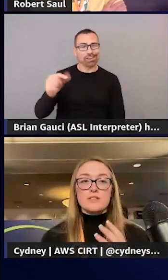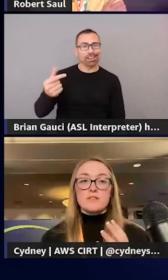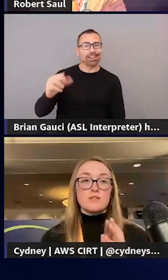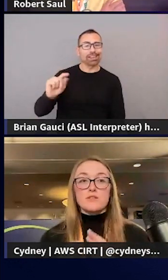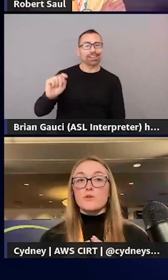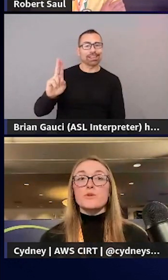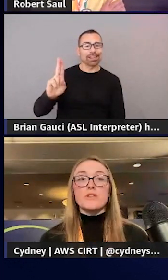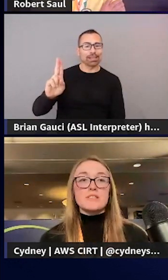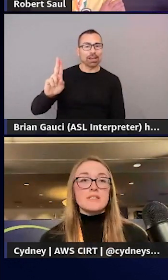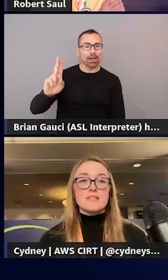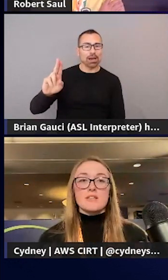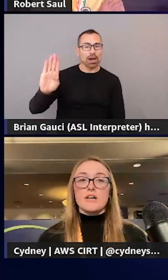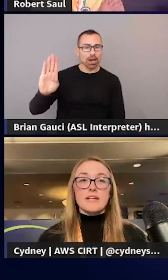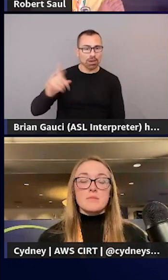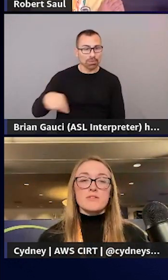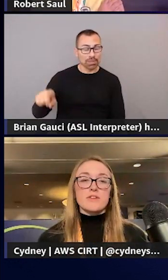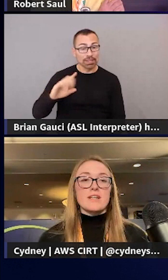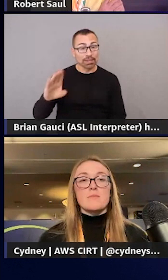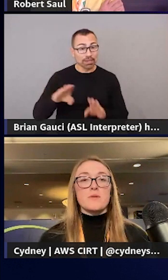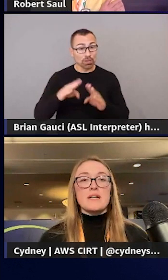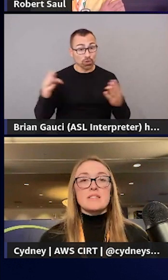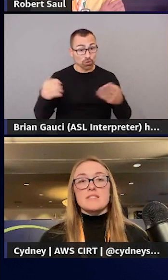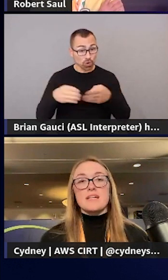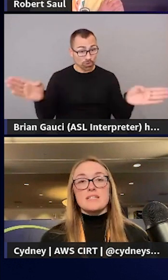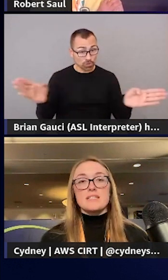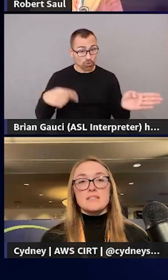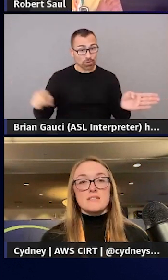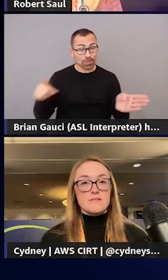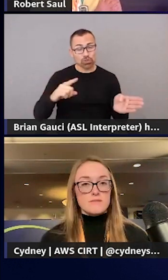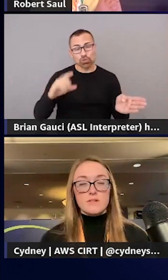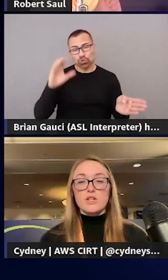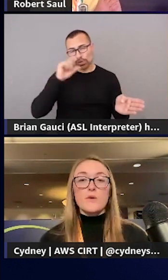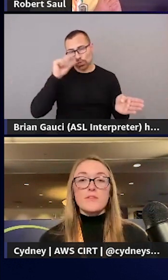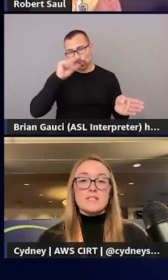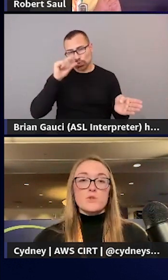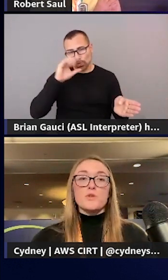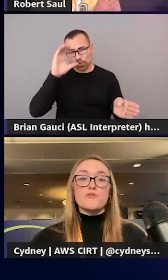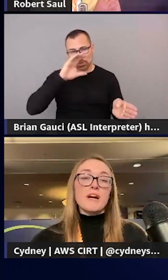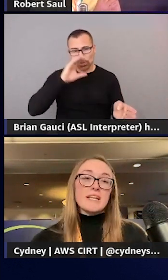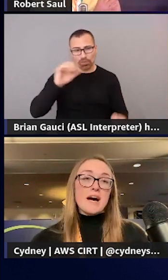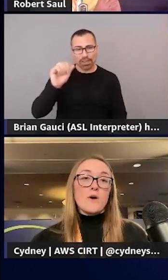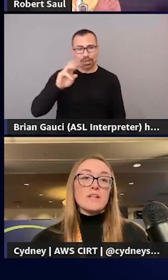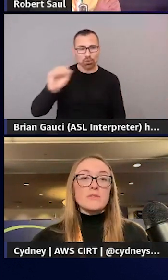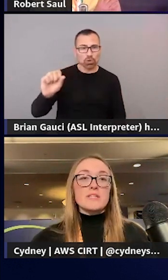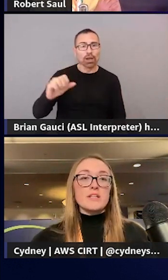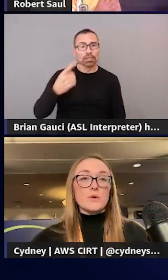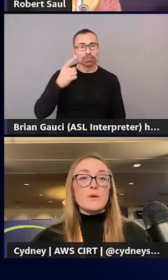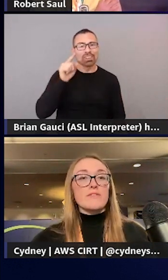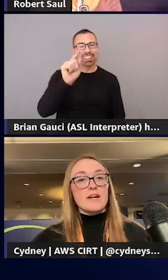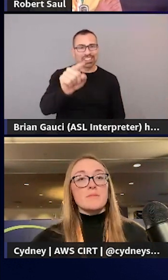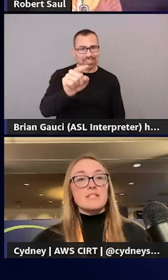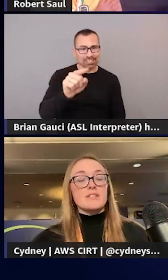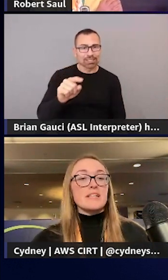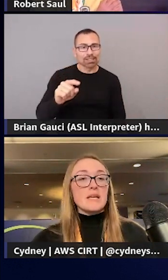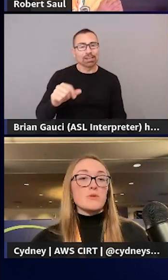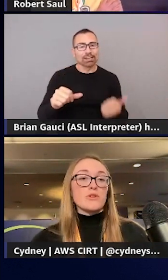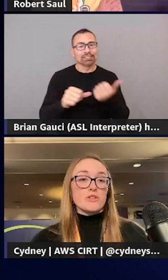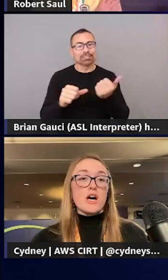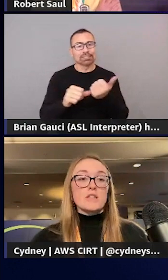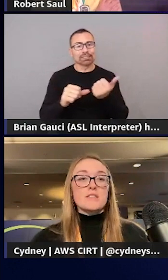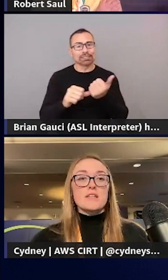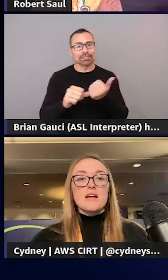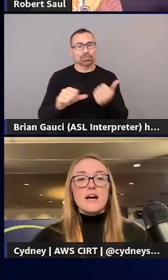to Google Assisted Log Enabler for AWS and clone this tool right now and use it in your environment to enable